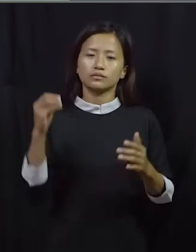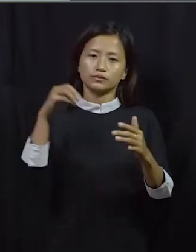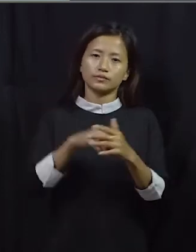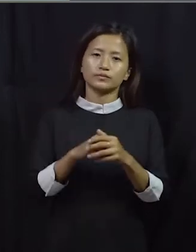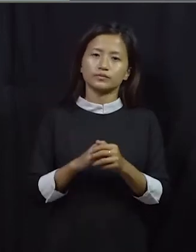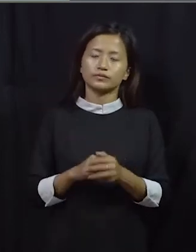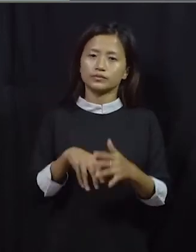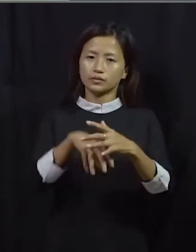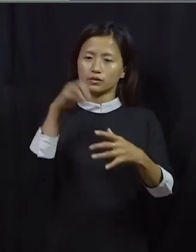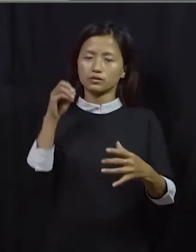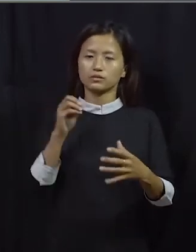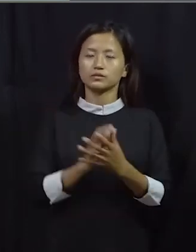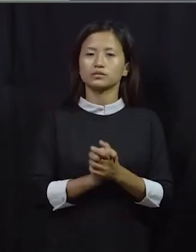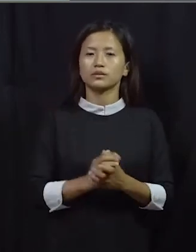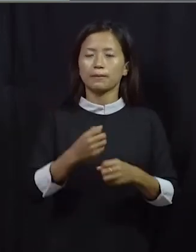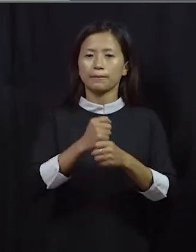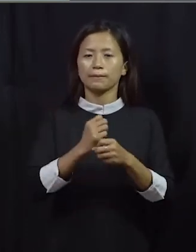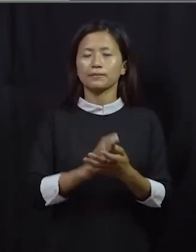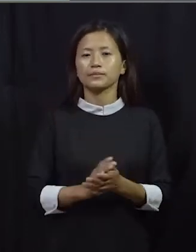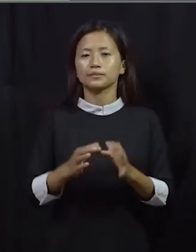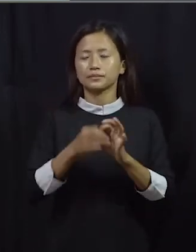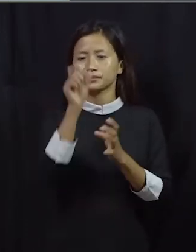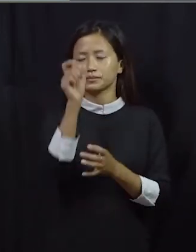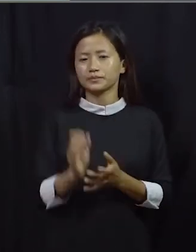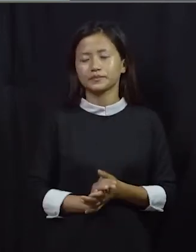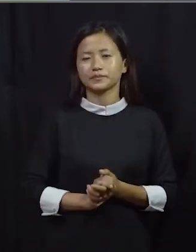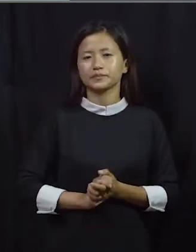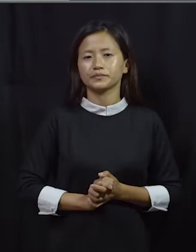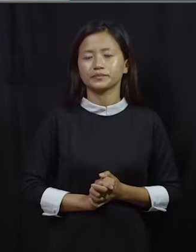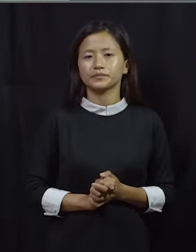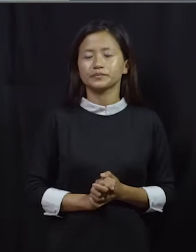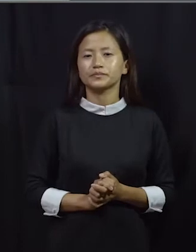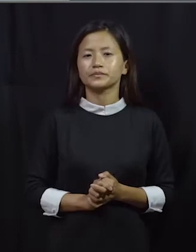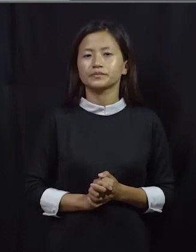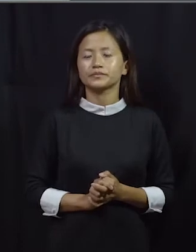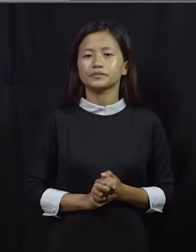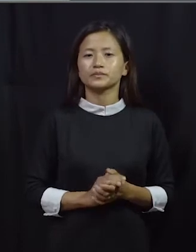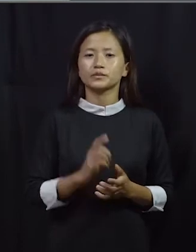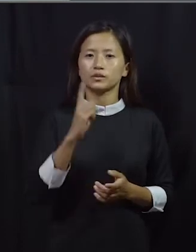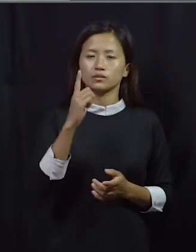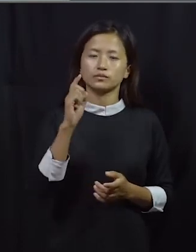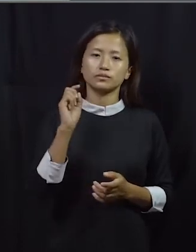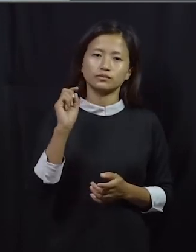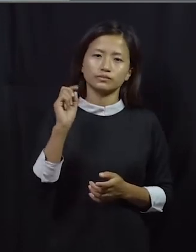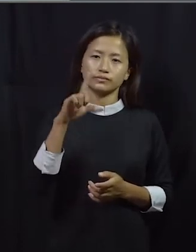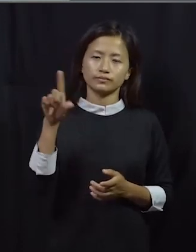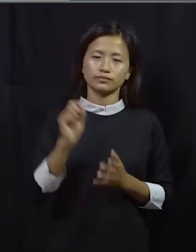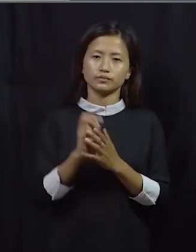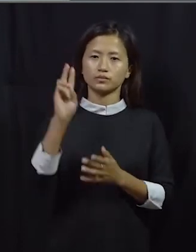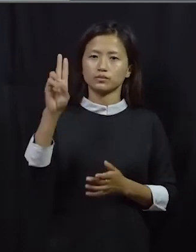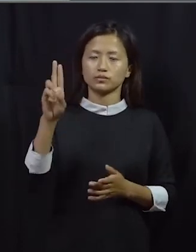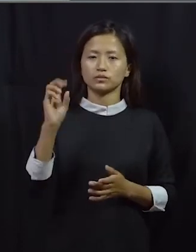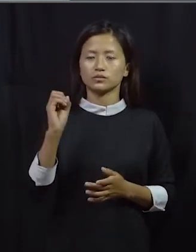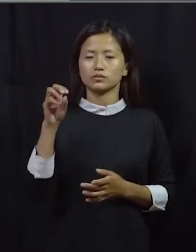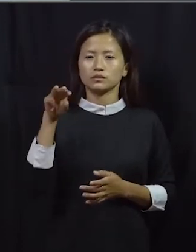the withdrawal that has been made by the partners. That is, withdrawal made by X is 1,20,000 and Y